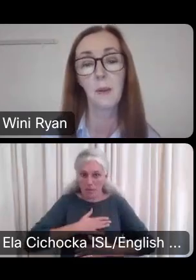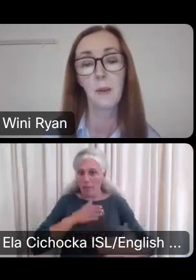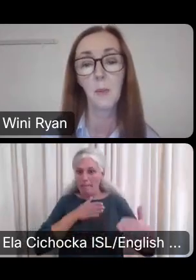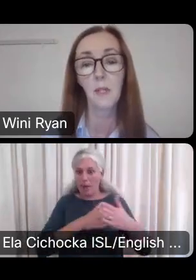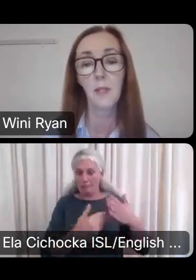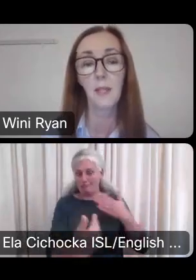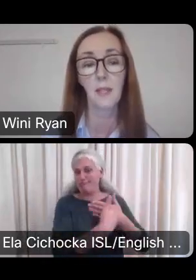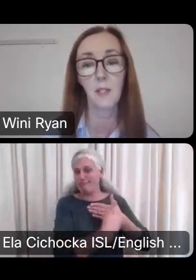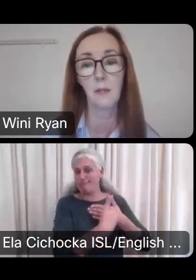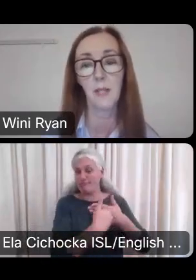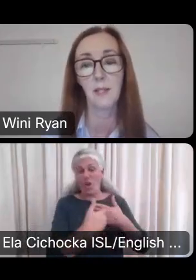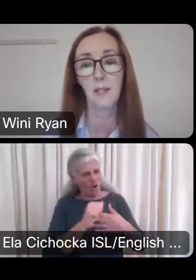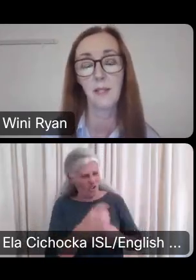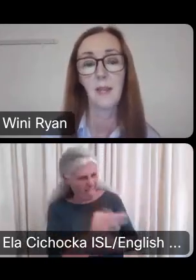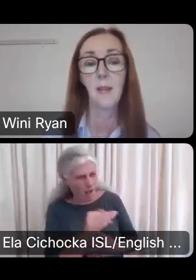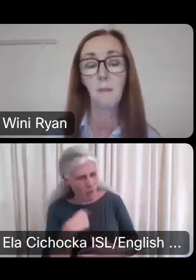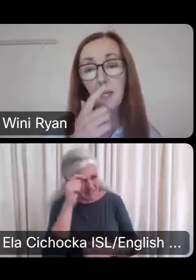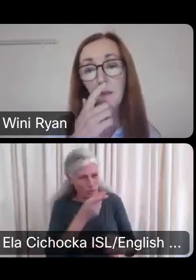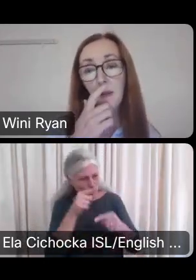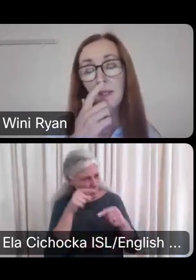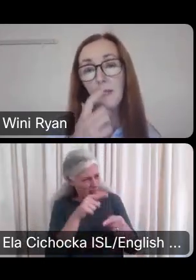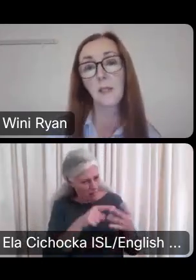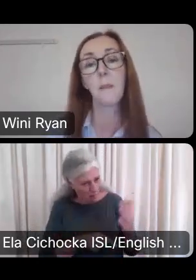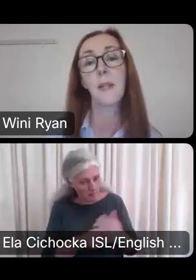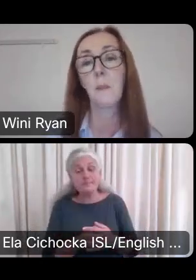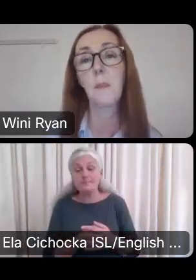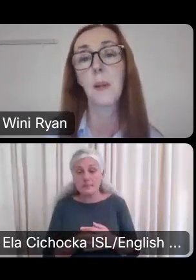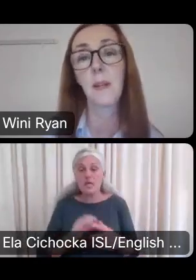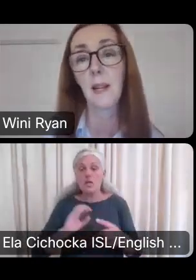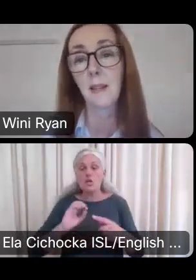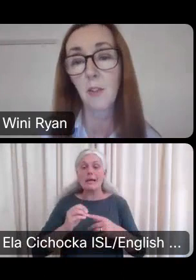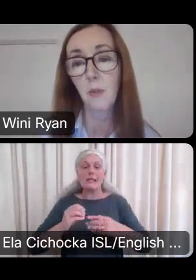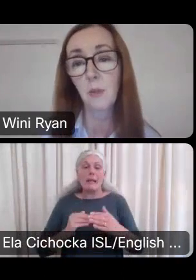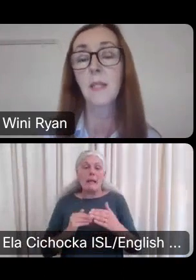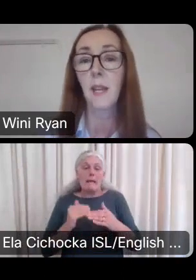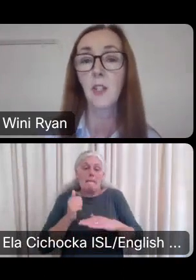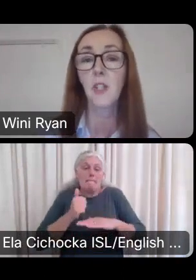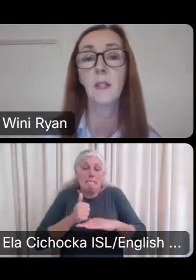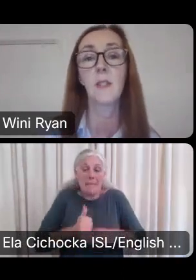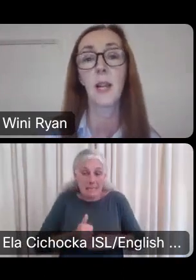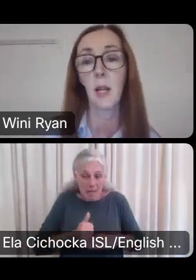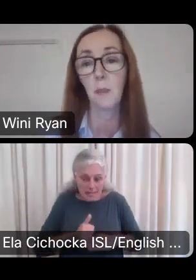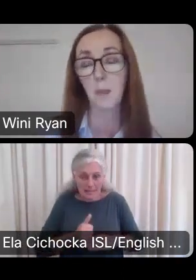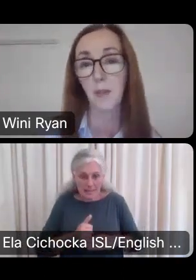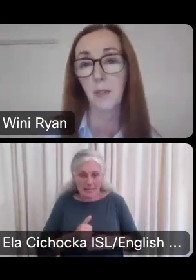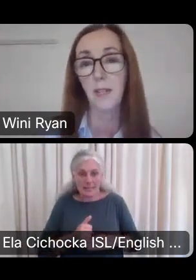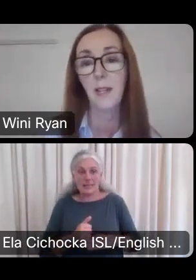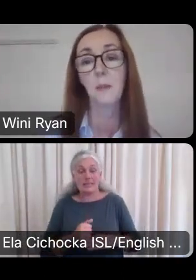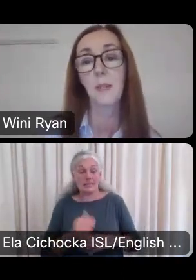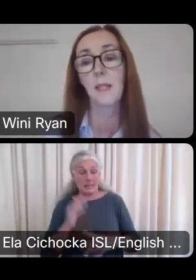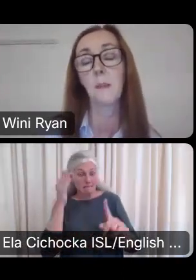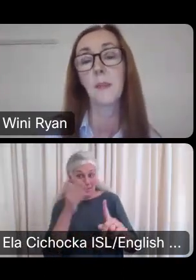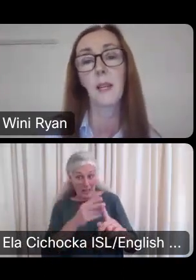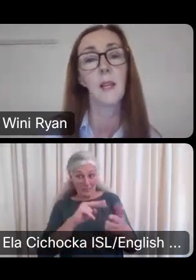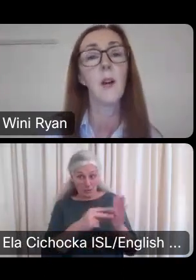fault. I mean, what were you thinking in doing that? Minimizing is something that people in healthcare do. The intention is to help the person. So we